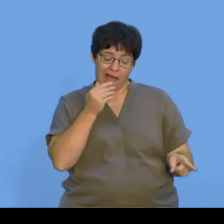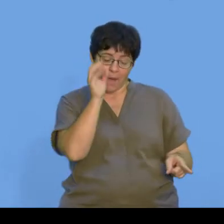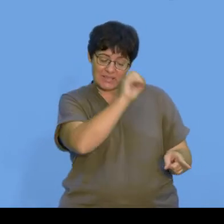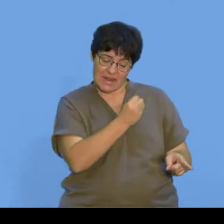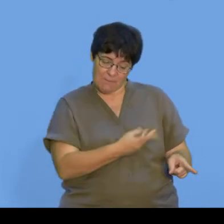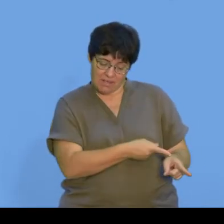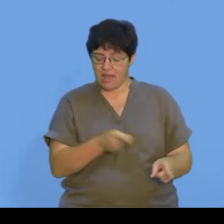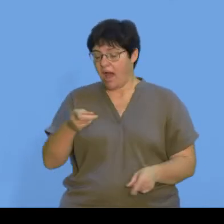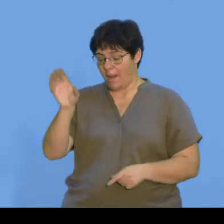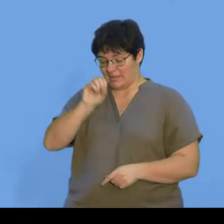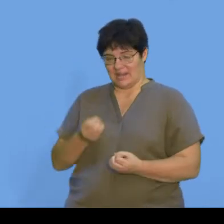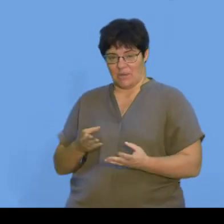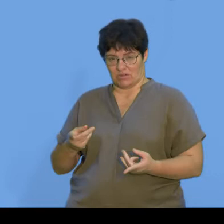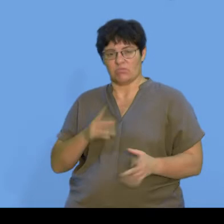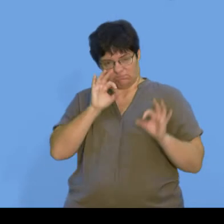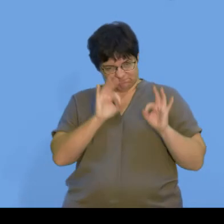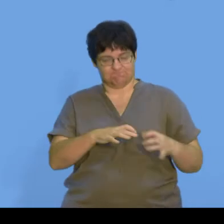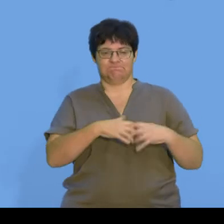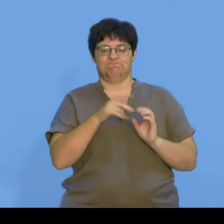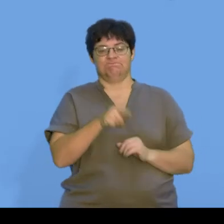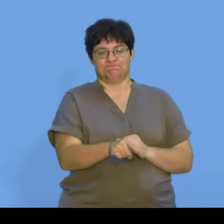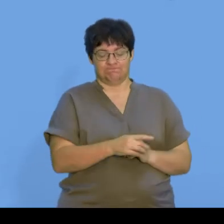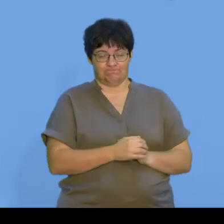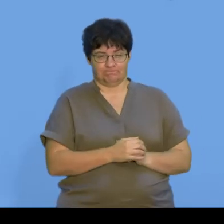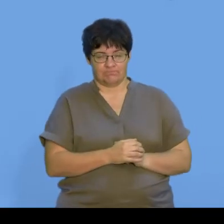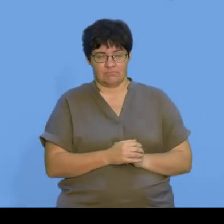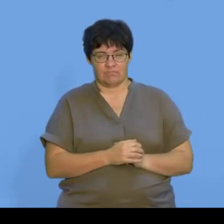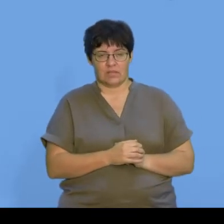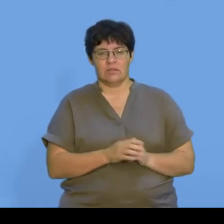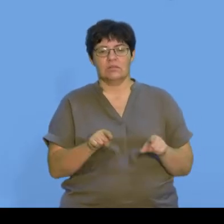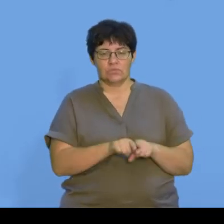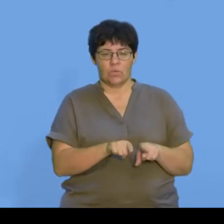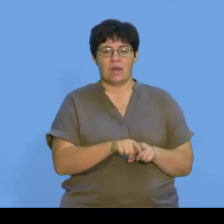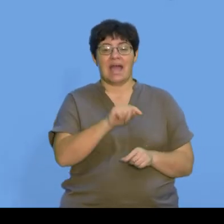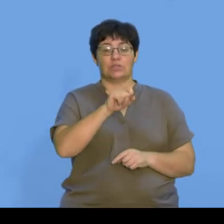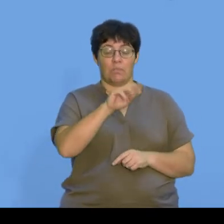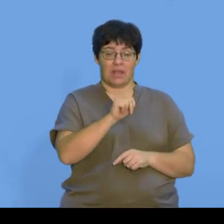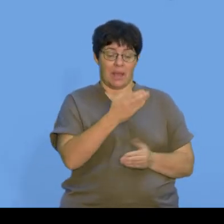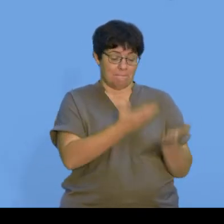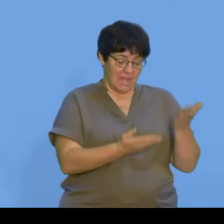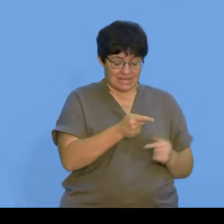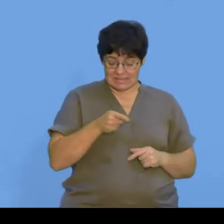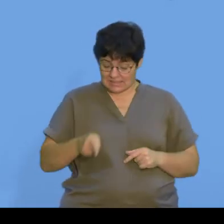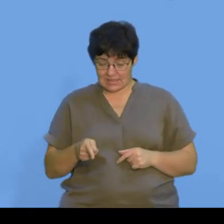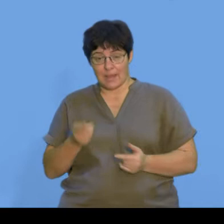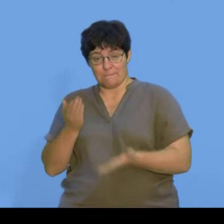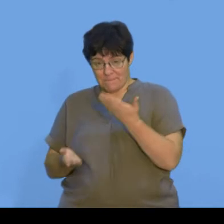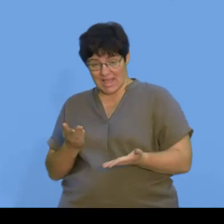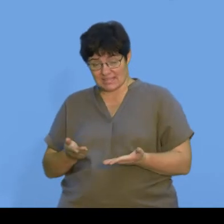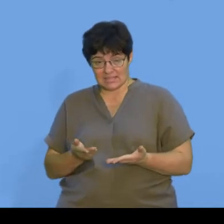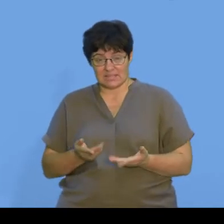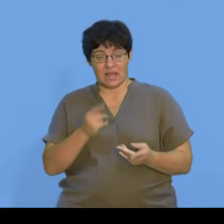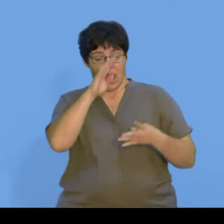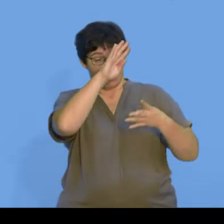up a compound, okay? And also we need the relative atomic masses as reflected in the periodic